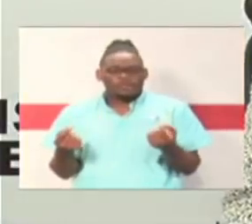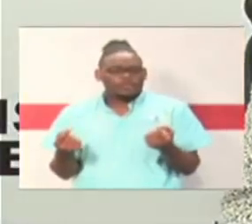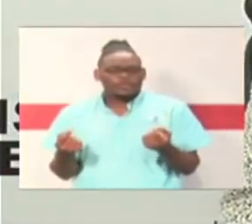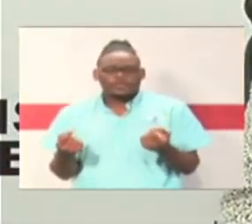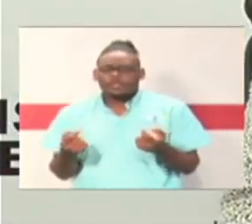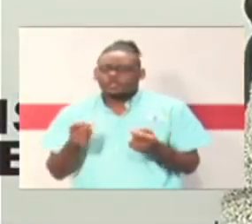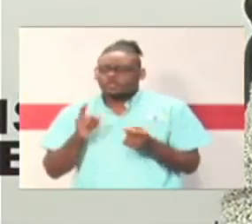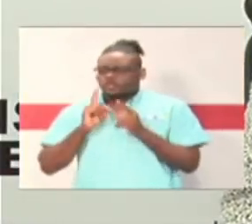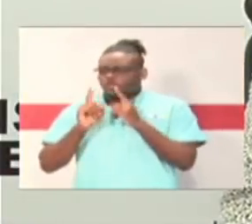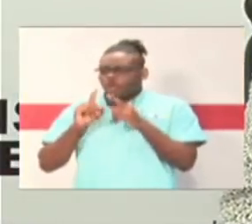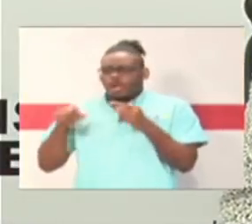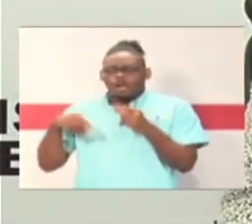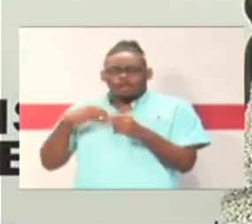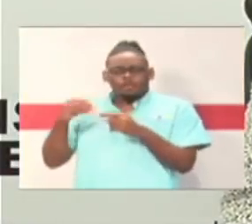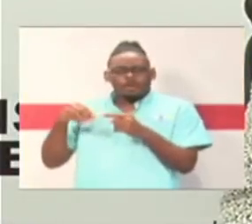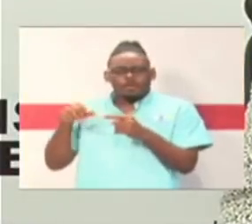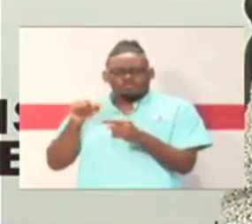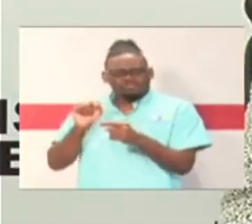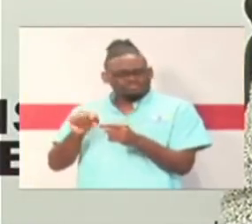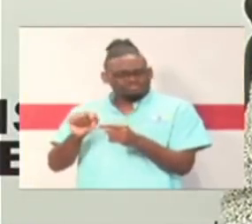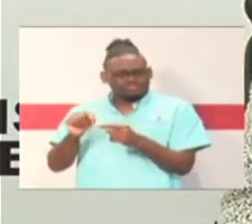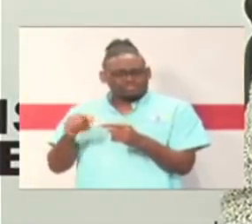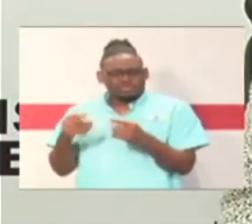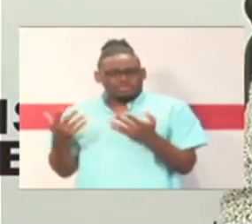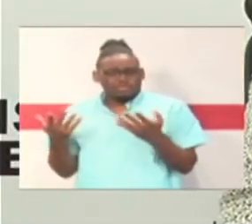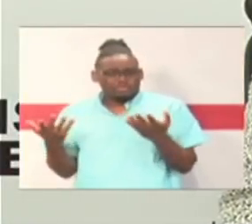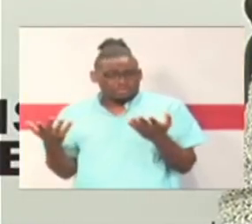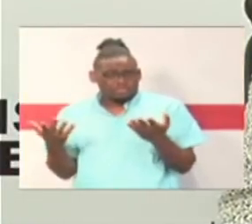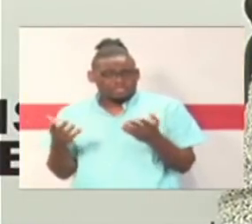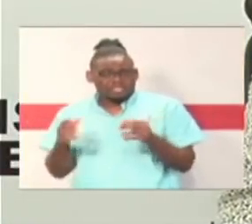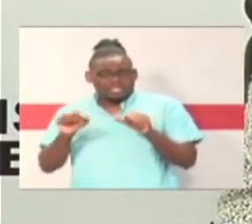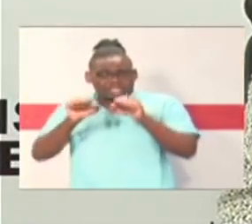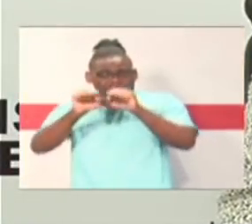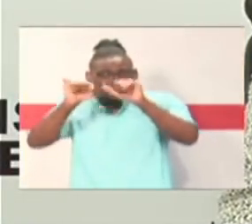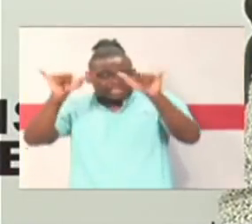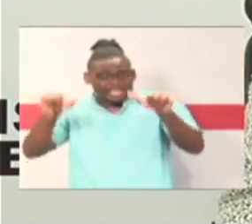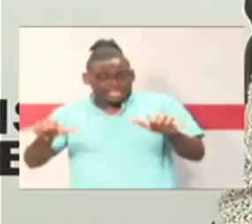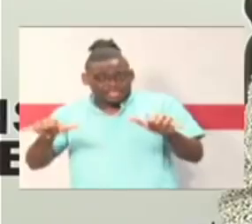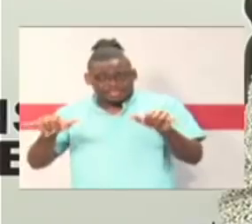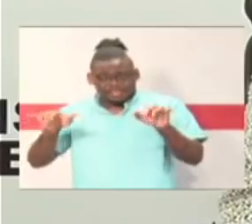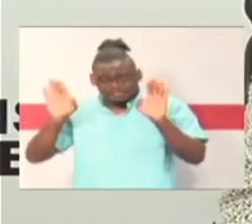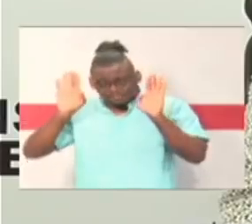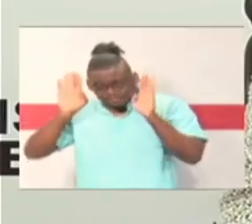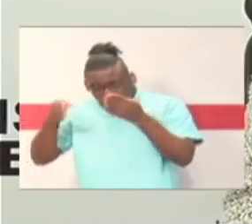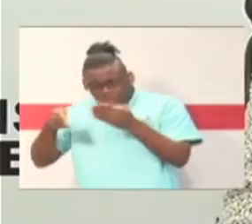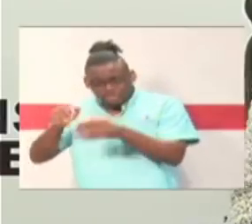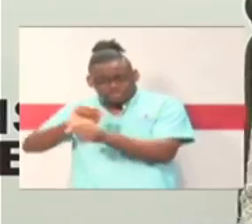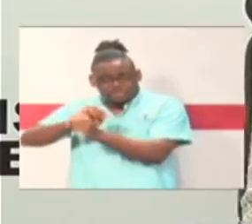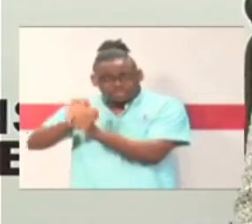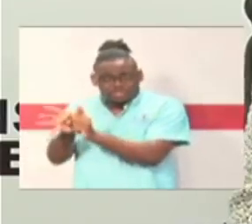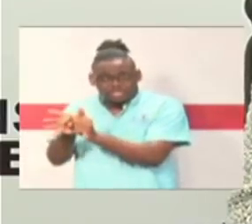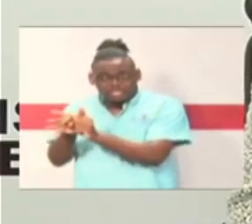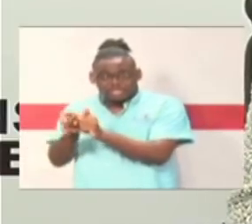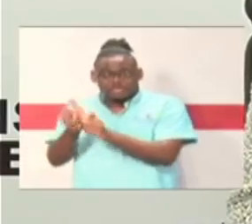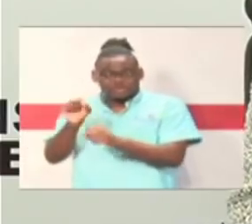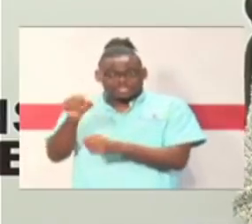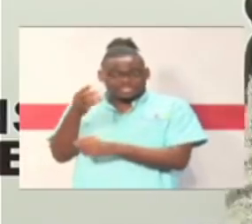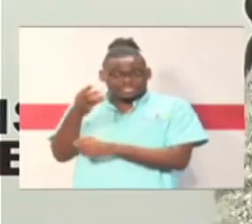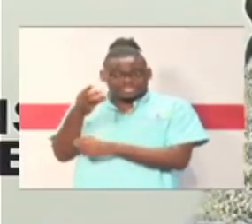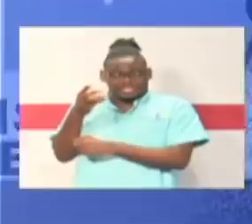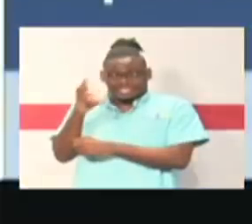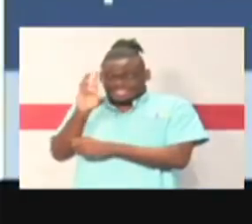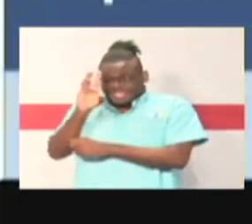update of the parallel healthcare system, and that would include 16 facilities with a bed capacity